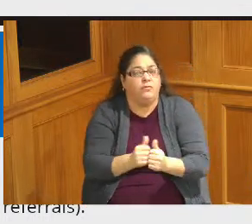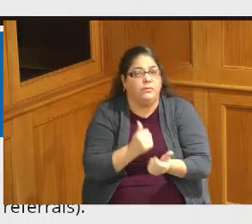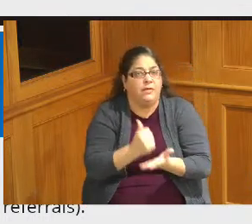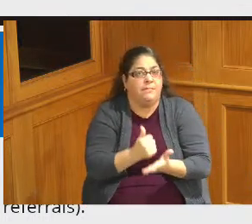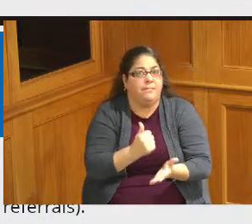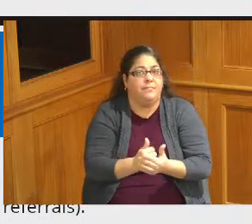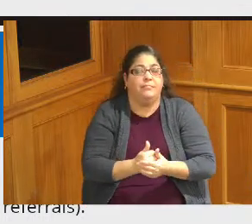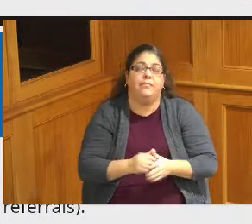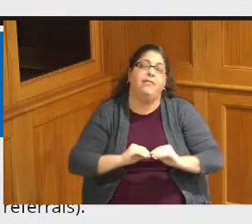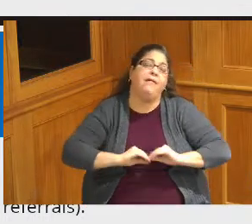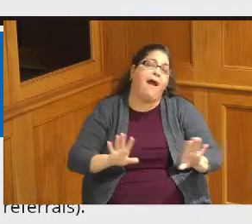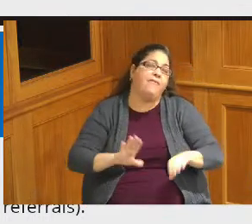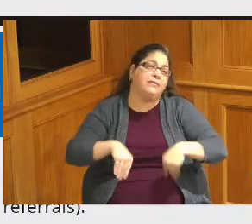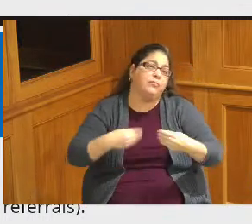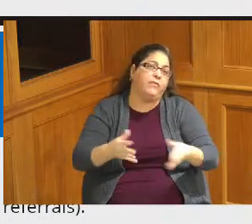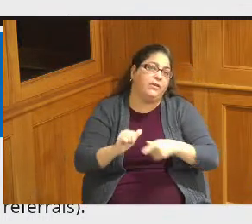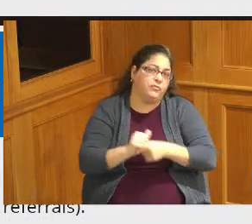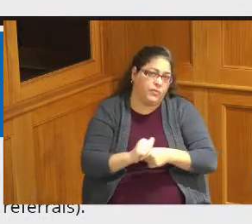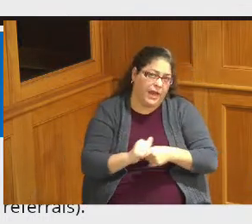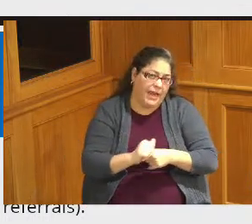Training, obviously,